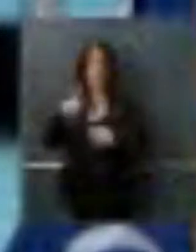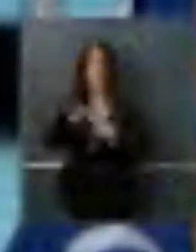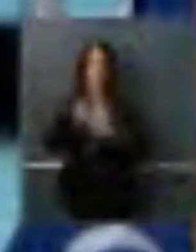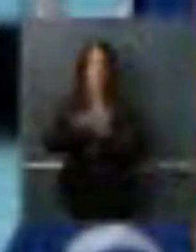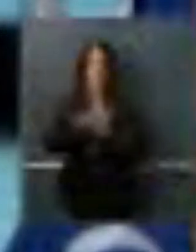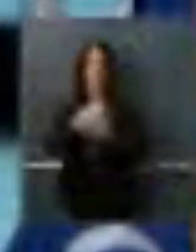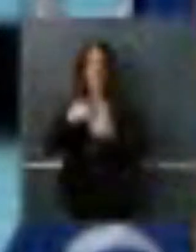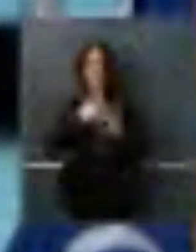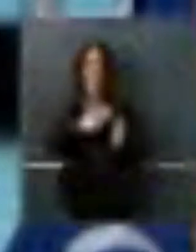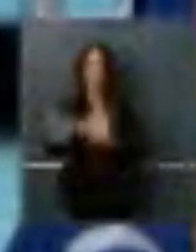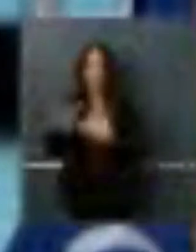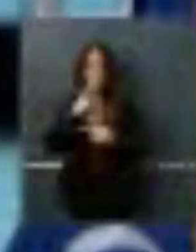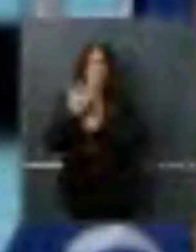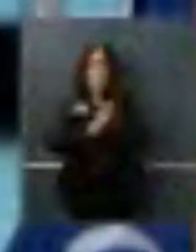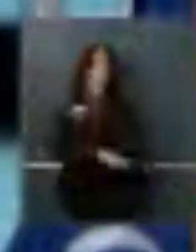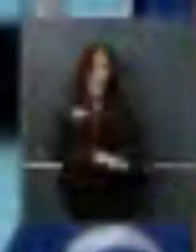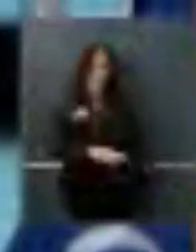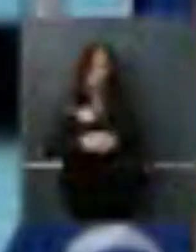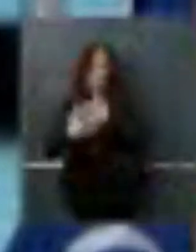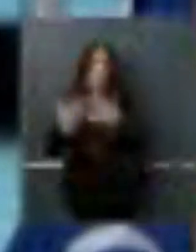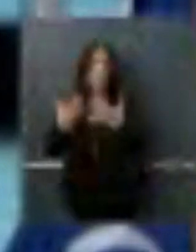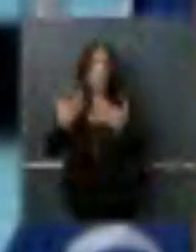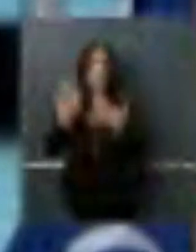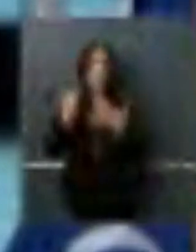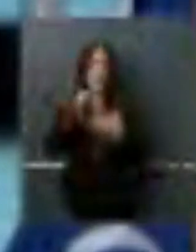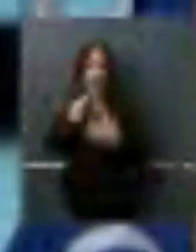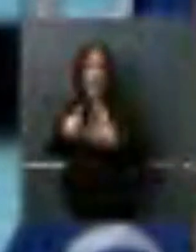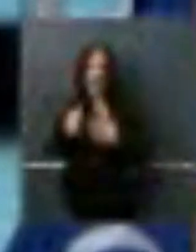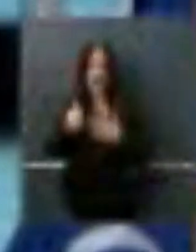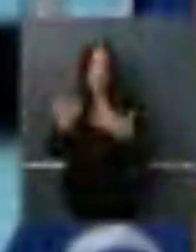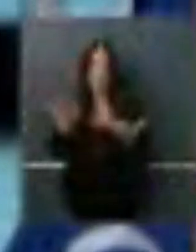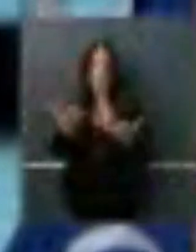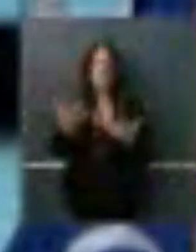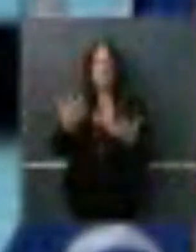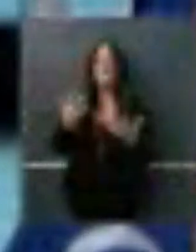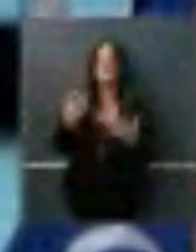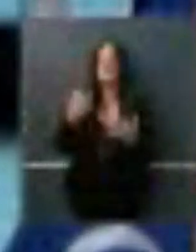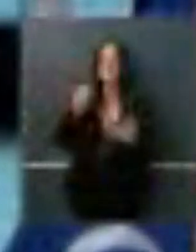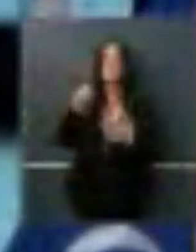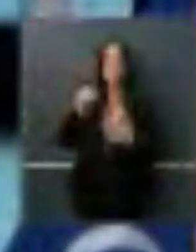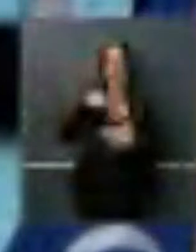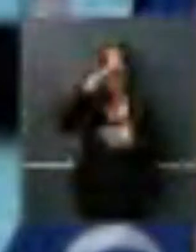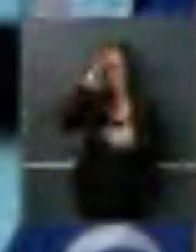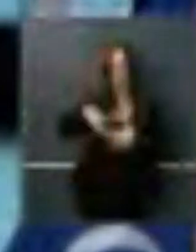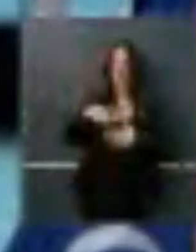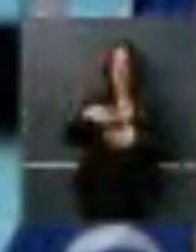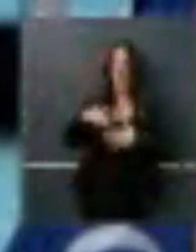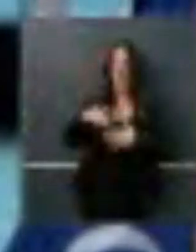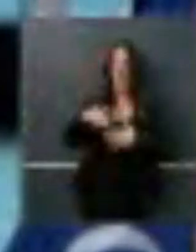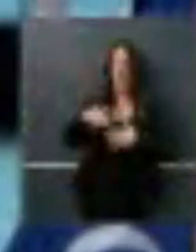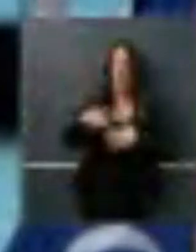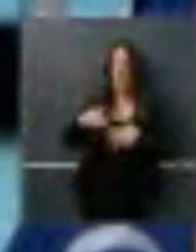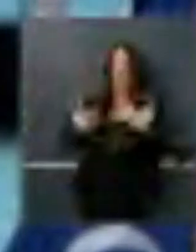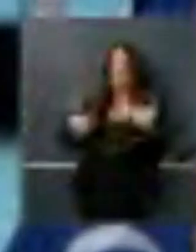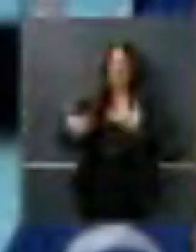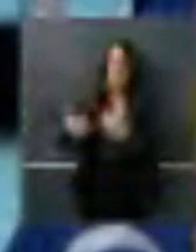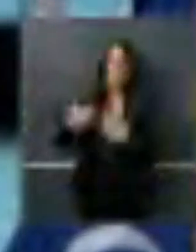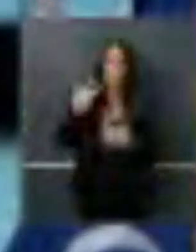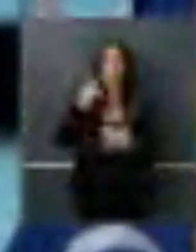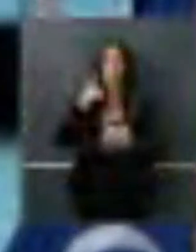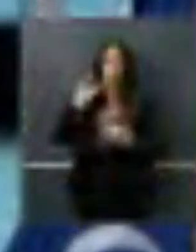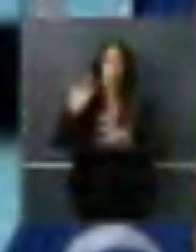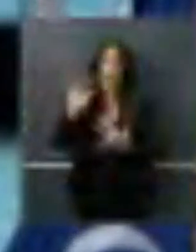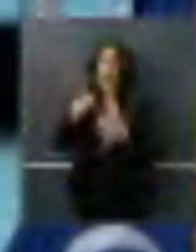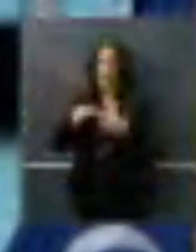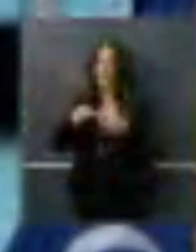we build that architecture through this summer, and we don't wait at peril. We'll be getting questions like